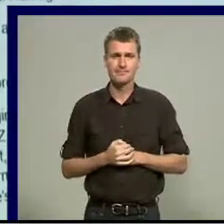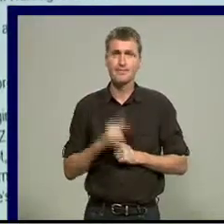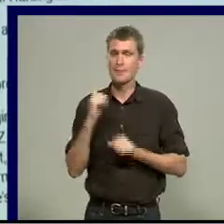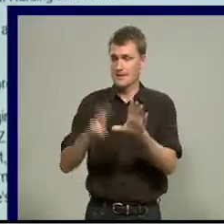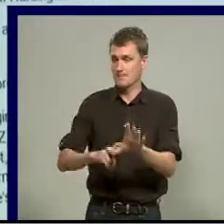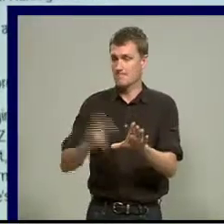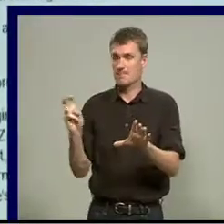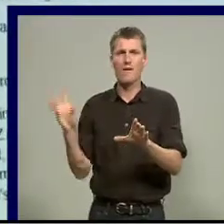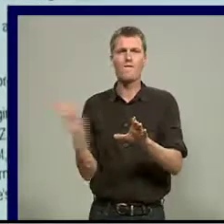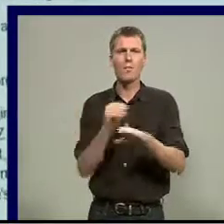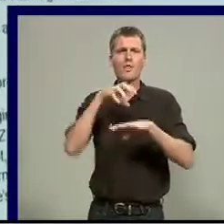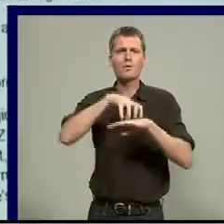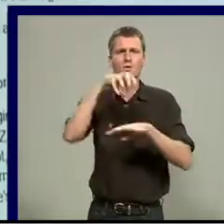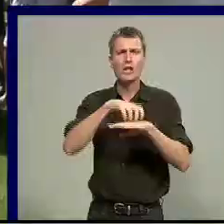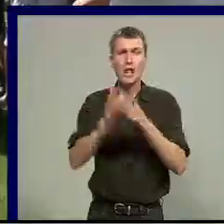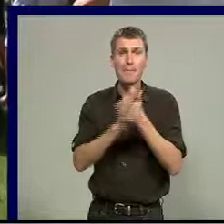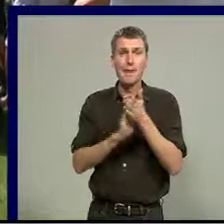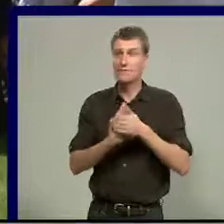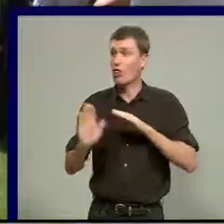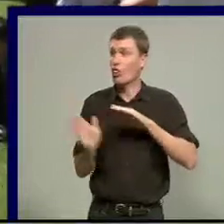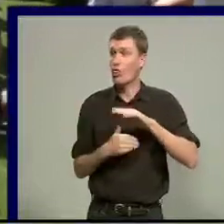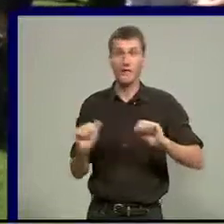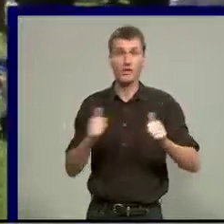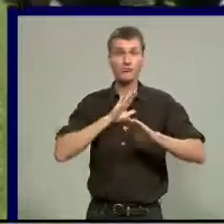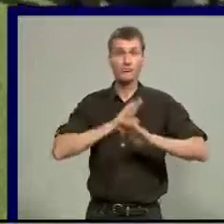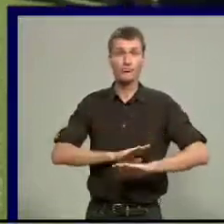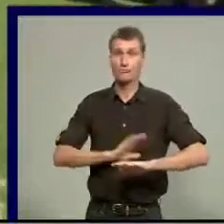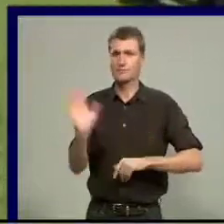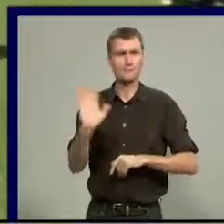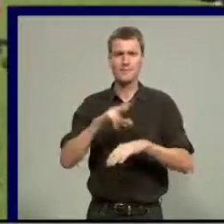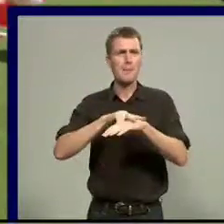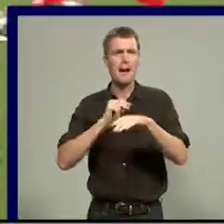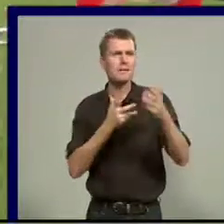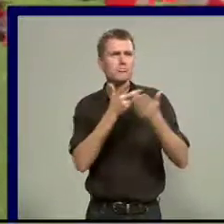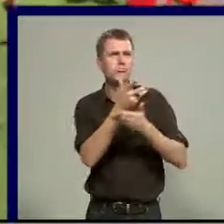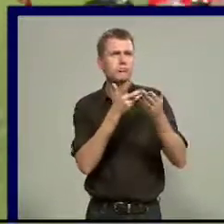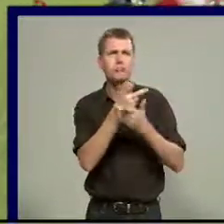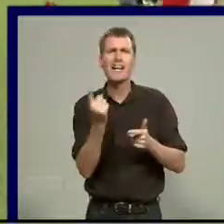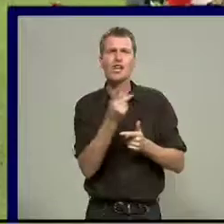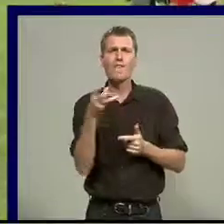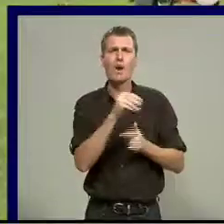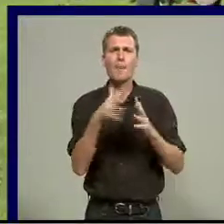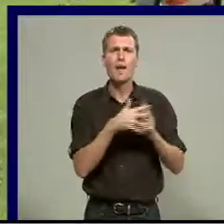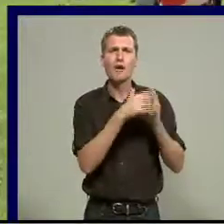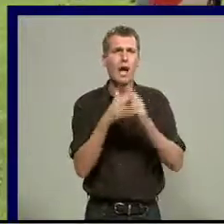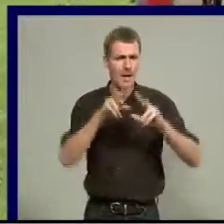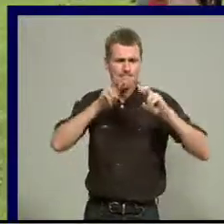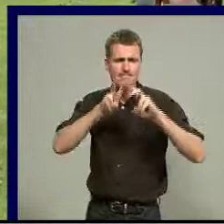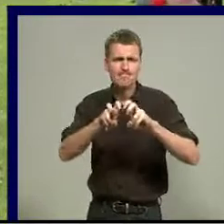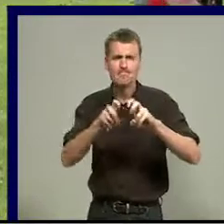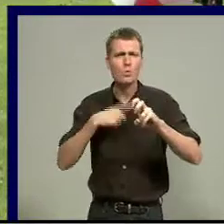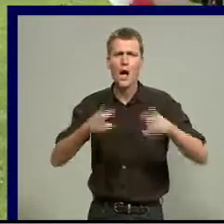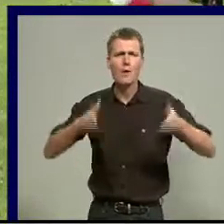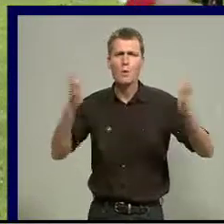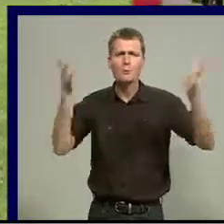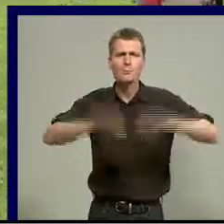IPENZ doesn't mean they've got away with it. Working with engineers from America, the police are currently investigating the collapse and are yet to release